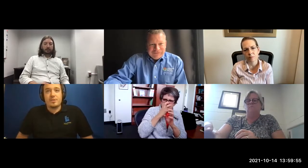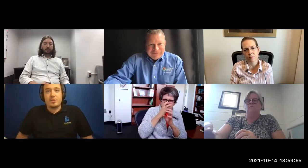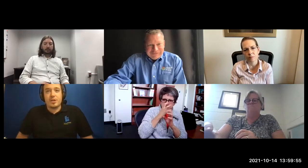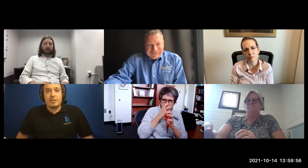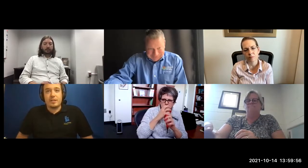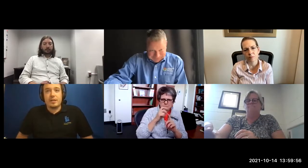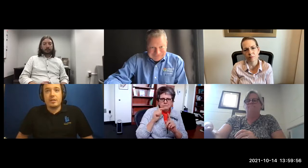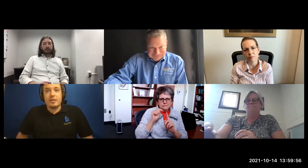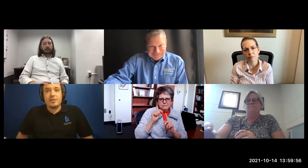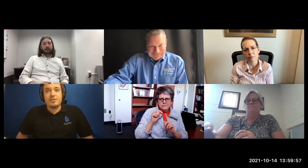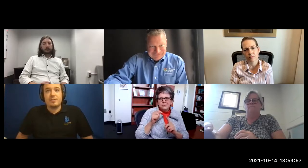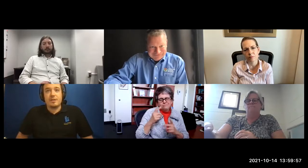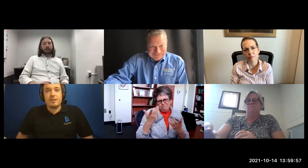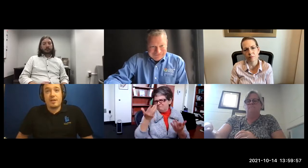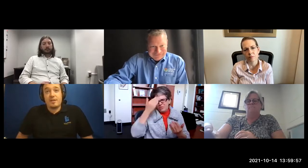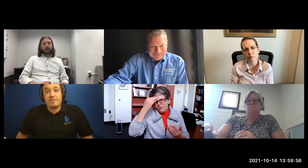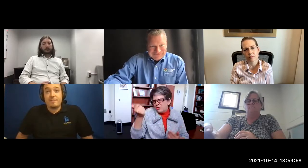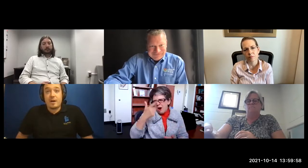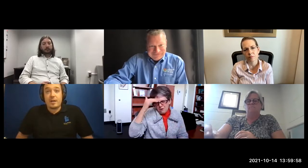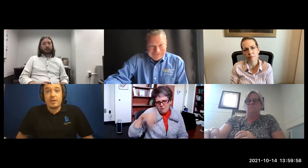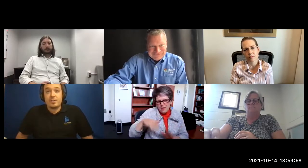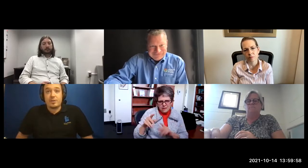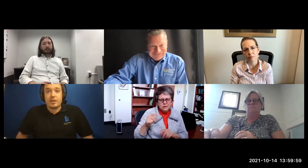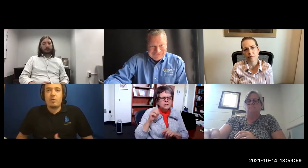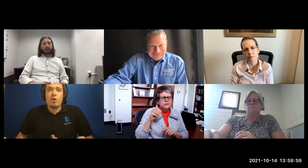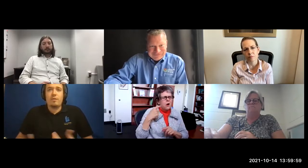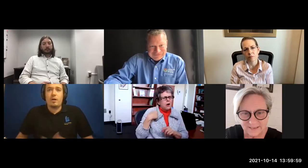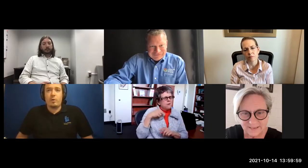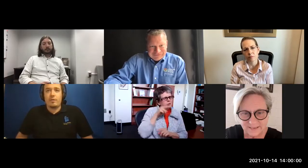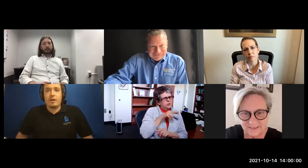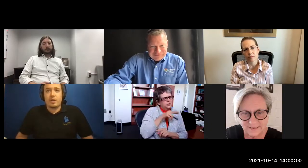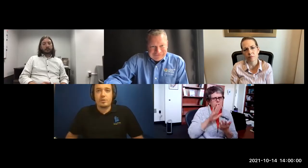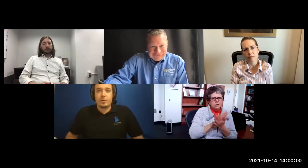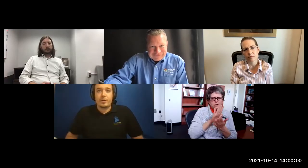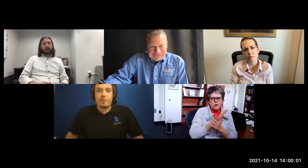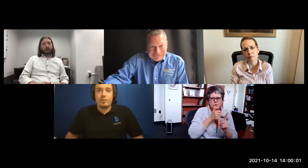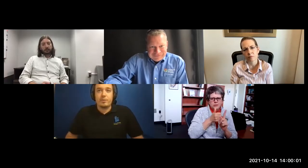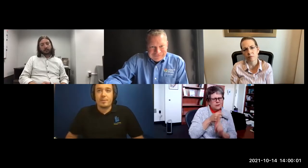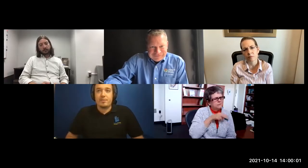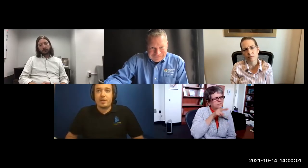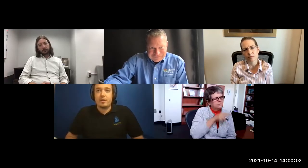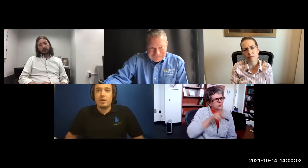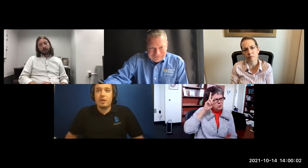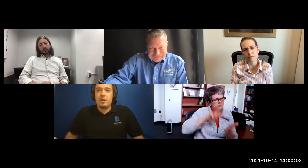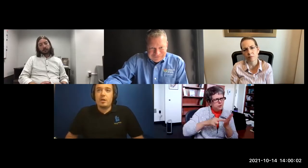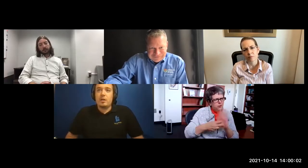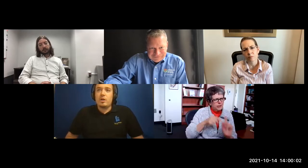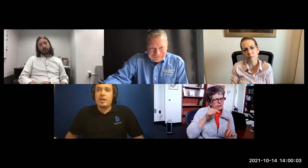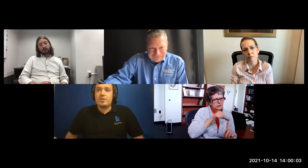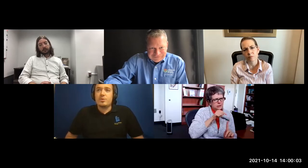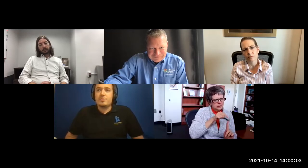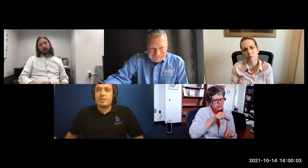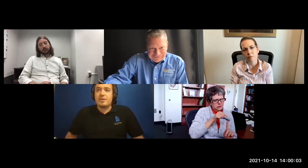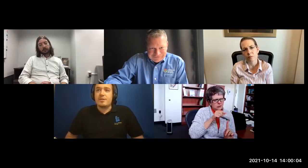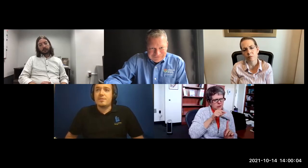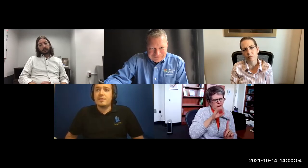as it comes to child data is it's very strict, and we're all very aware of how strict we need to be with this type of data. Looking